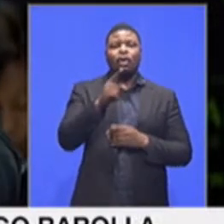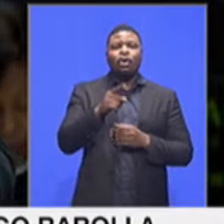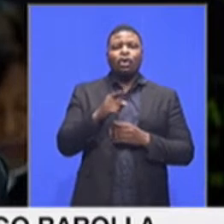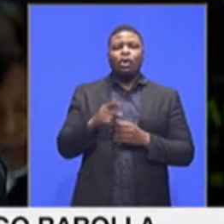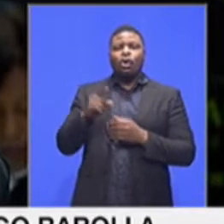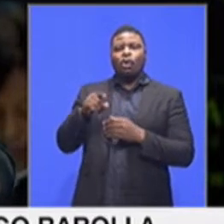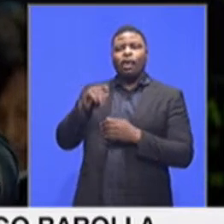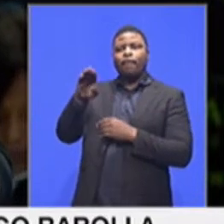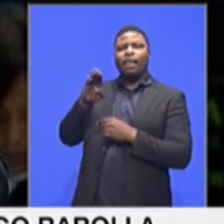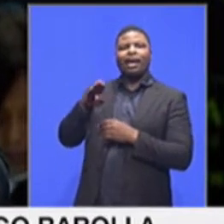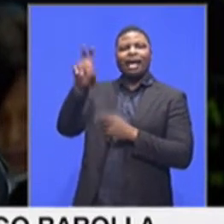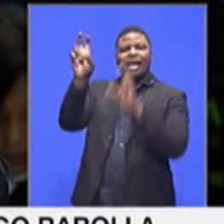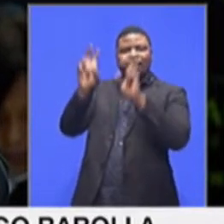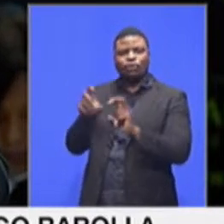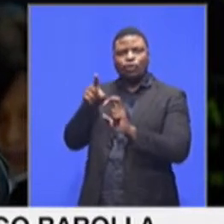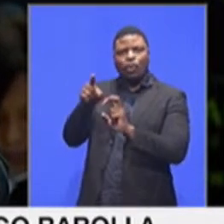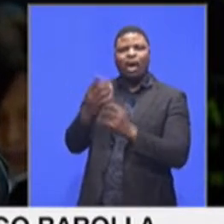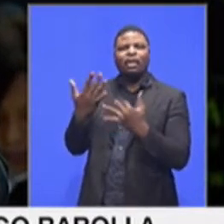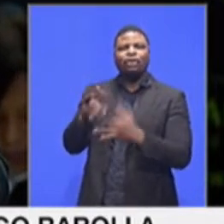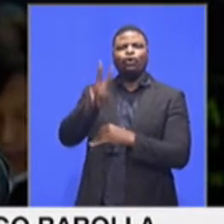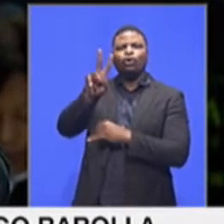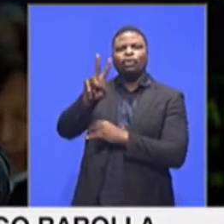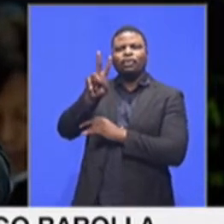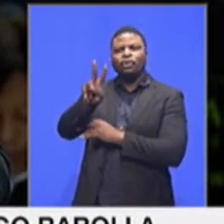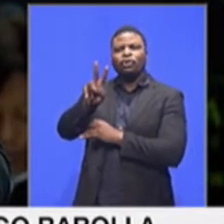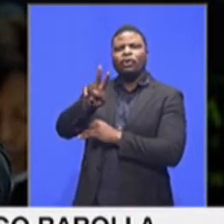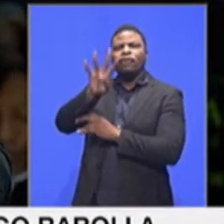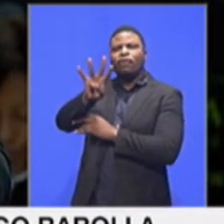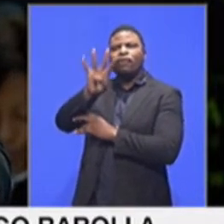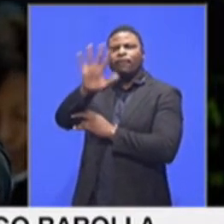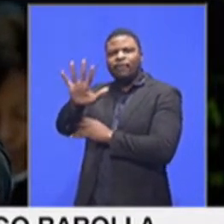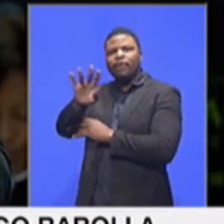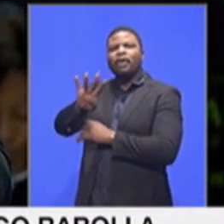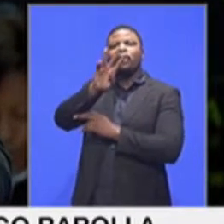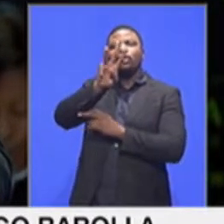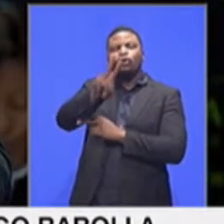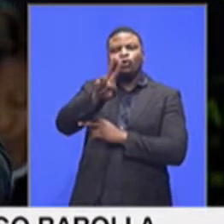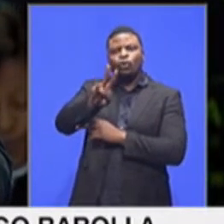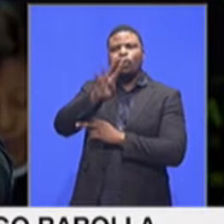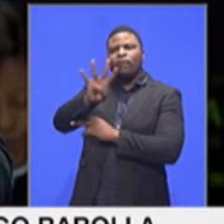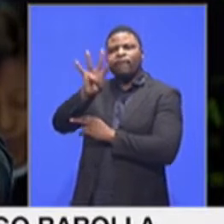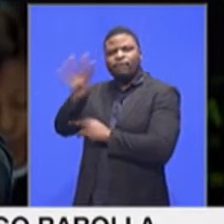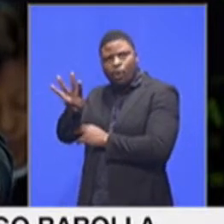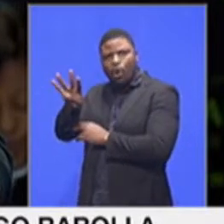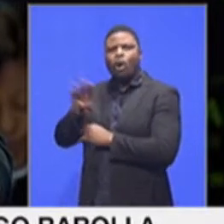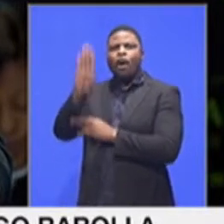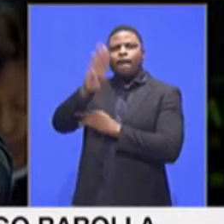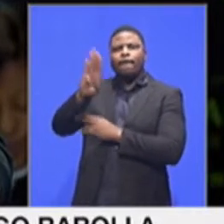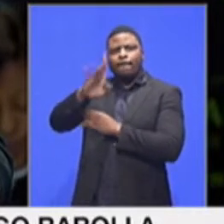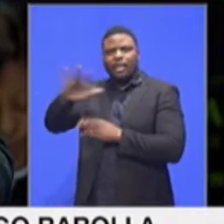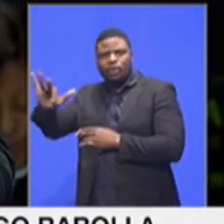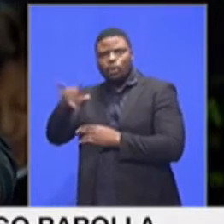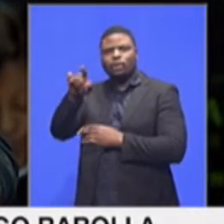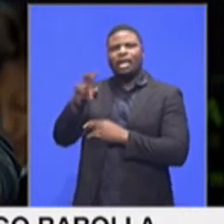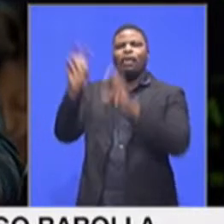of 254 billion rand. This consists of two components.